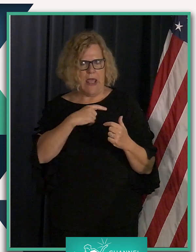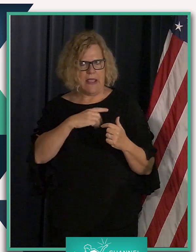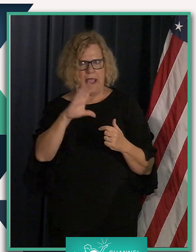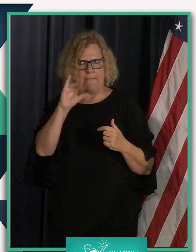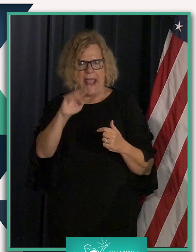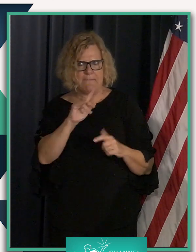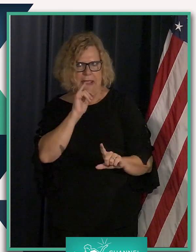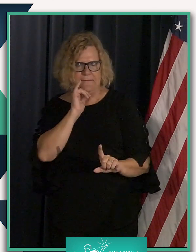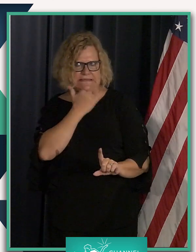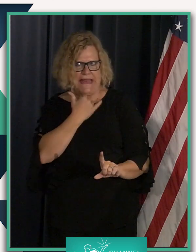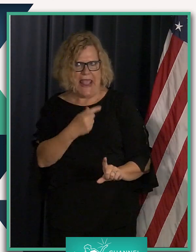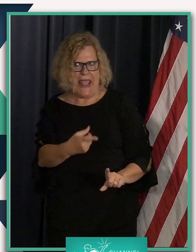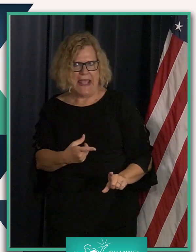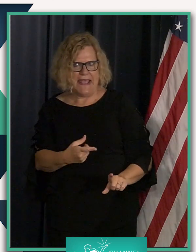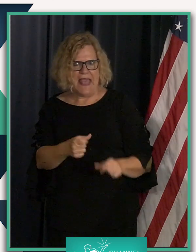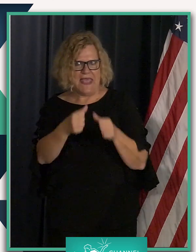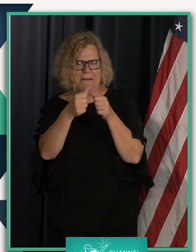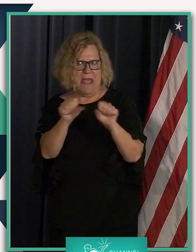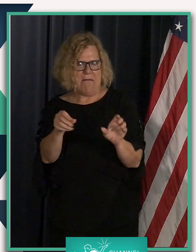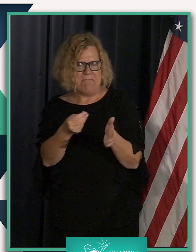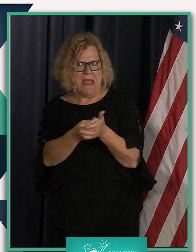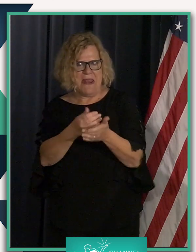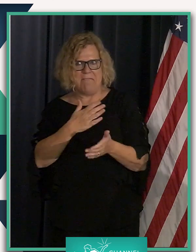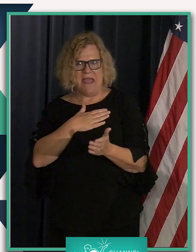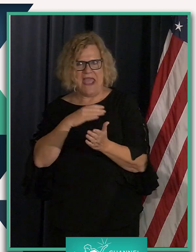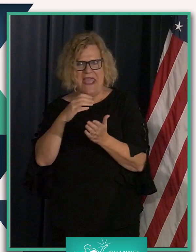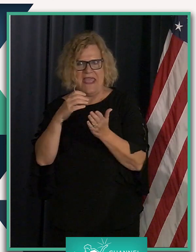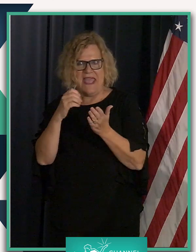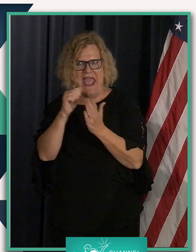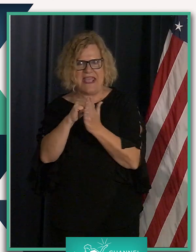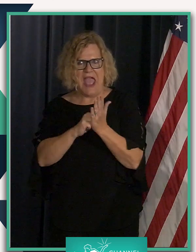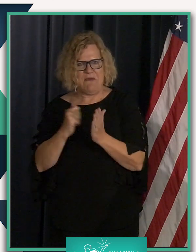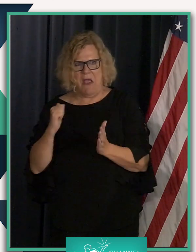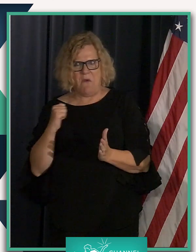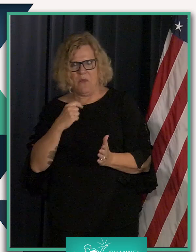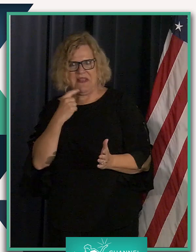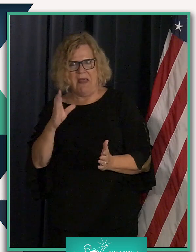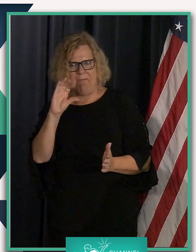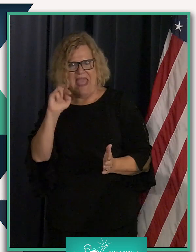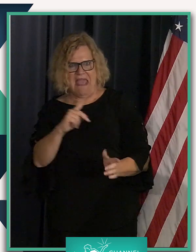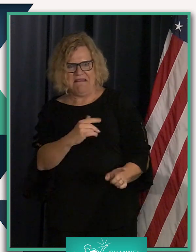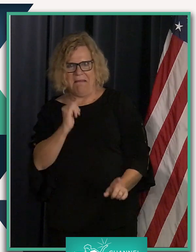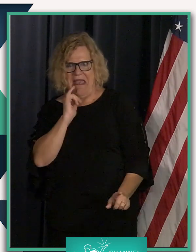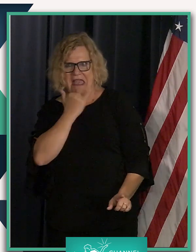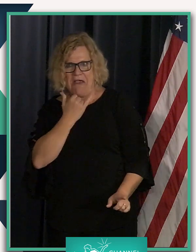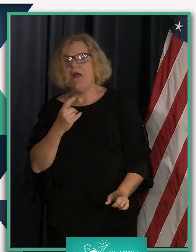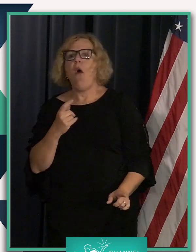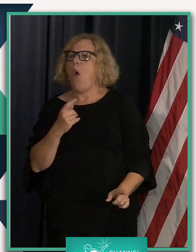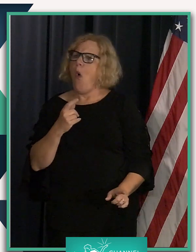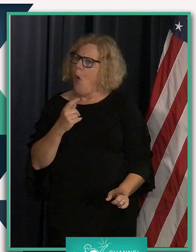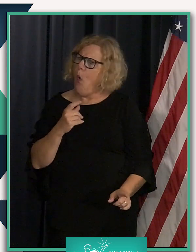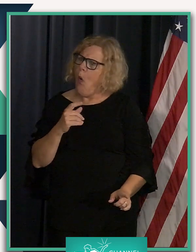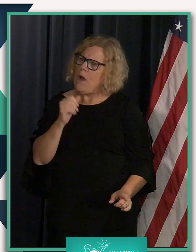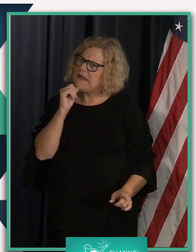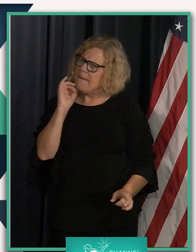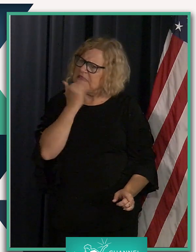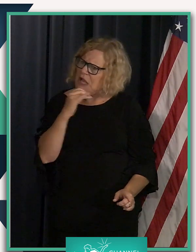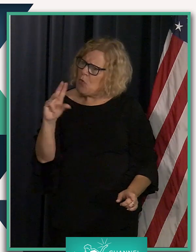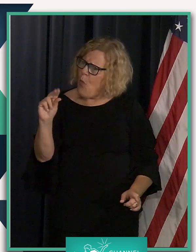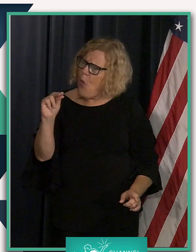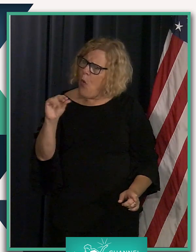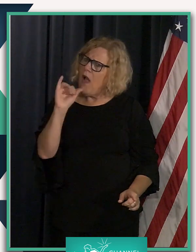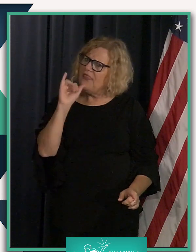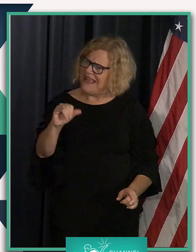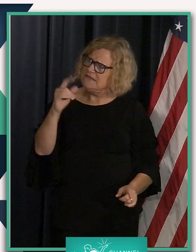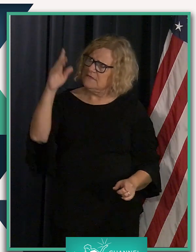made a mistake. They deposited some money in my checking account. I'm not going to tell them it was an error. And you need to tell them, no, it wasn't a mistake. This is